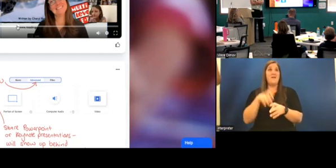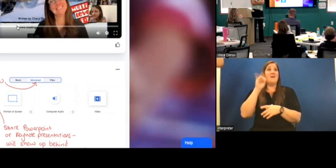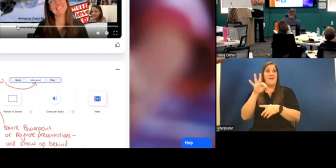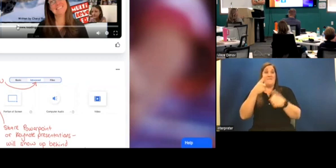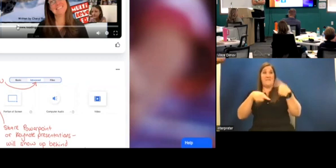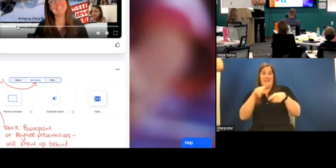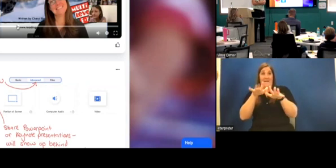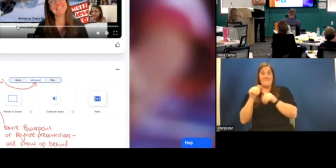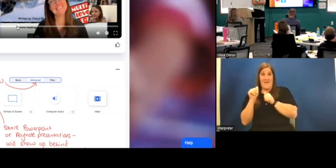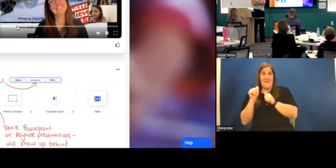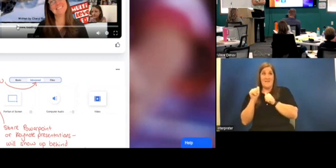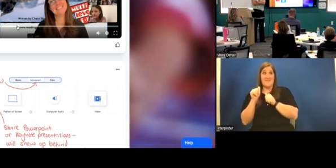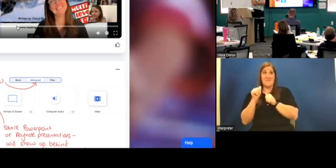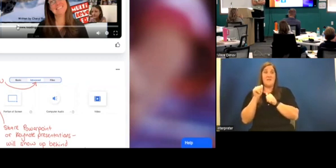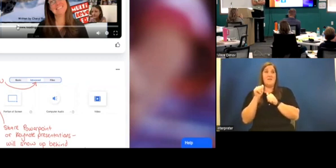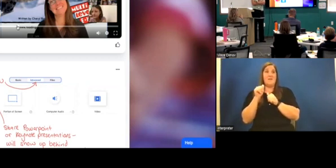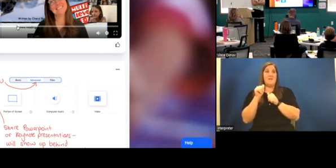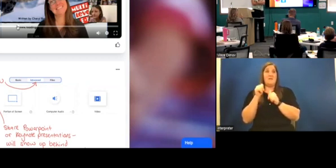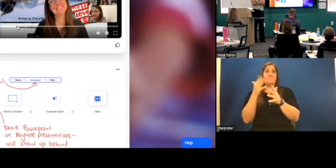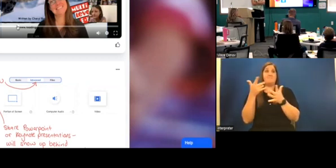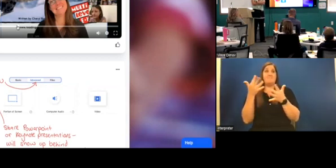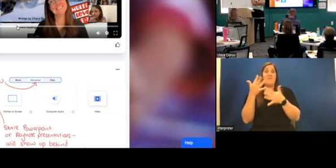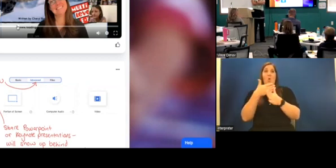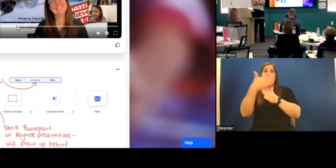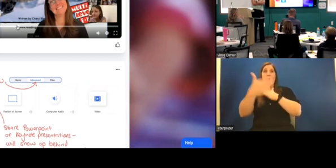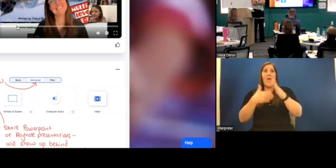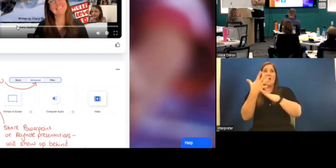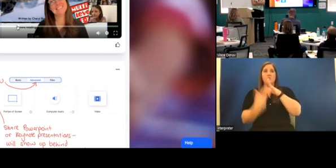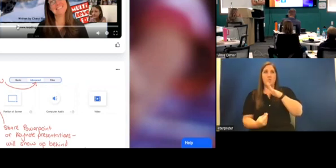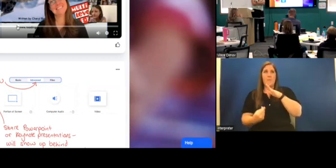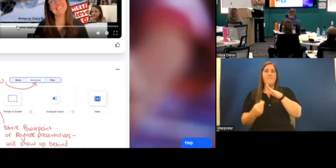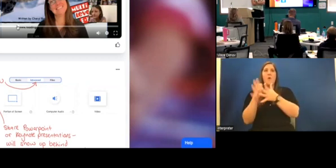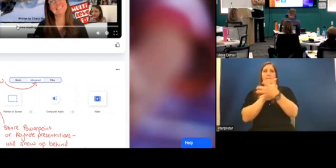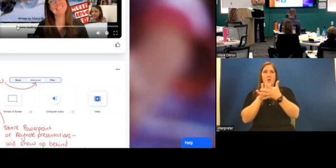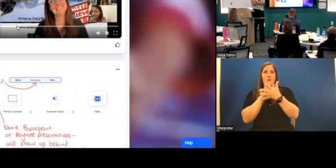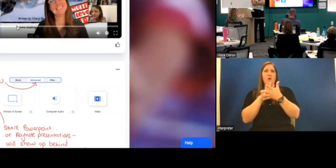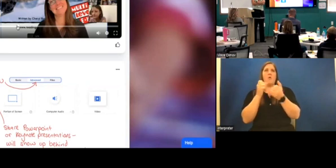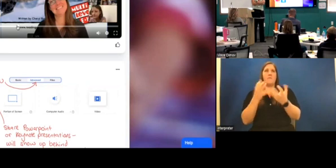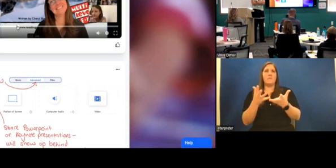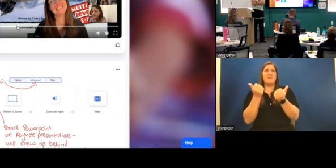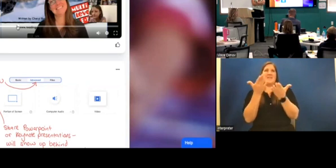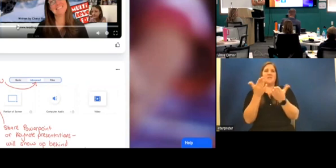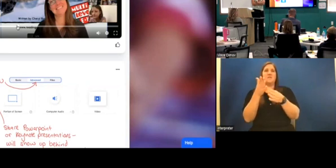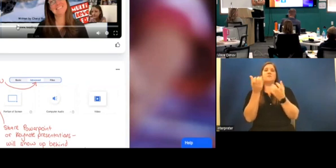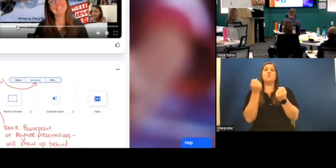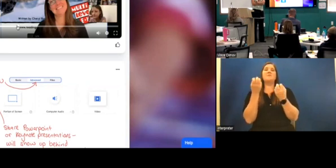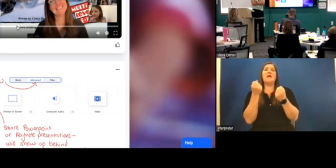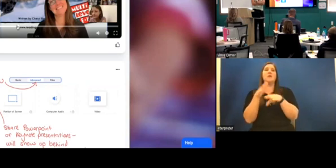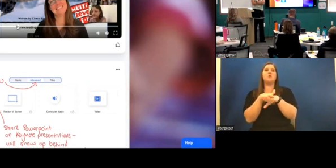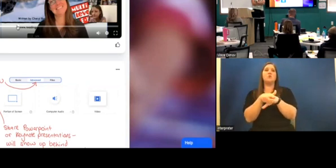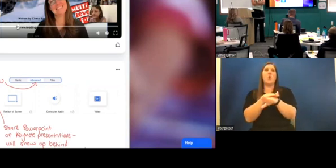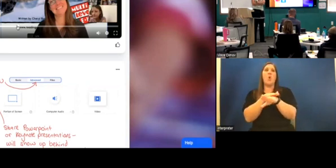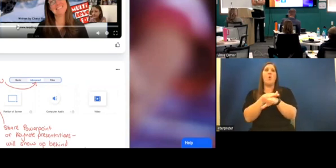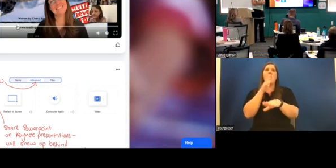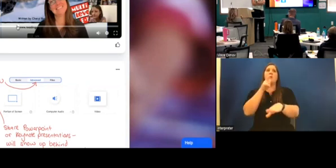Okay, I'll say it again. So if you're signing too fast, sometimes your hands will kind of get blurry and you can't see it and I'll be missing things in the